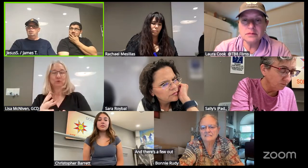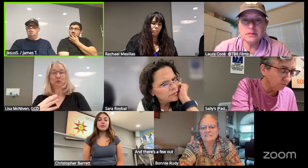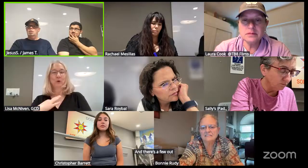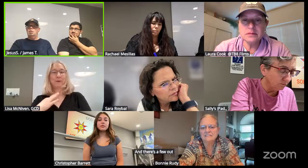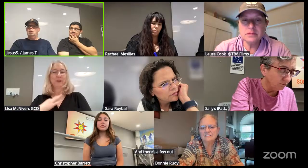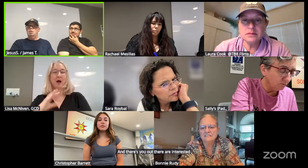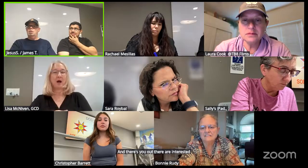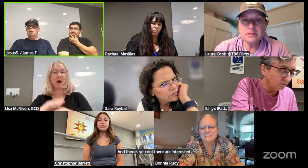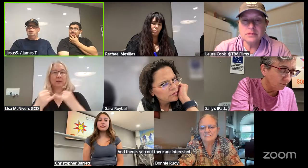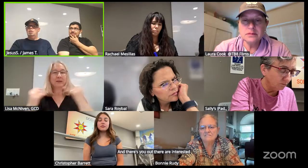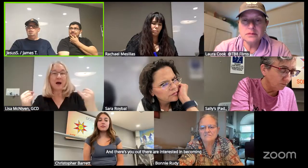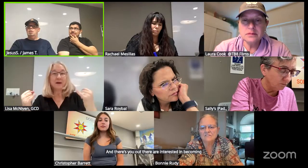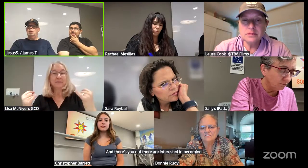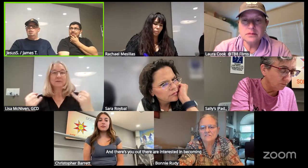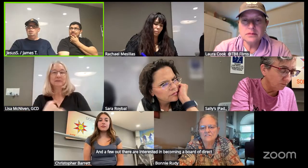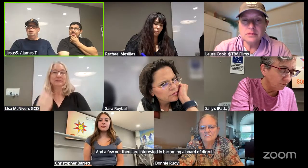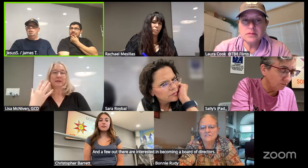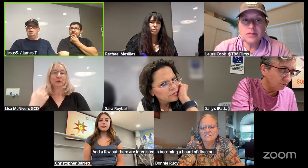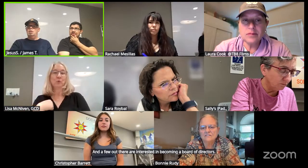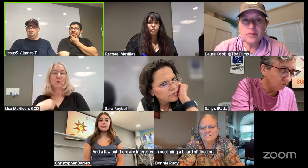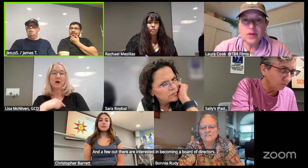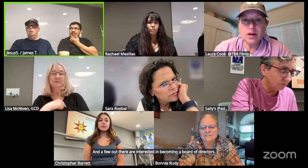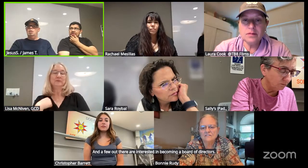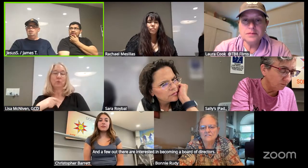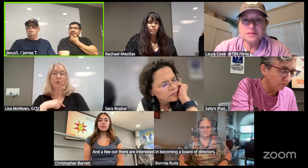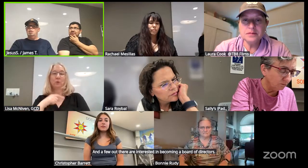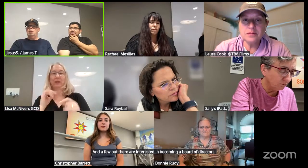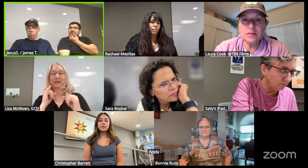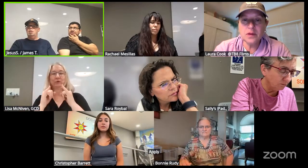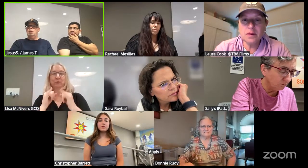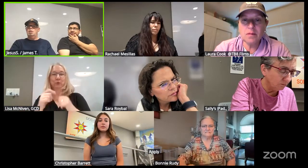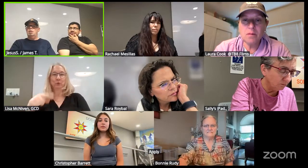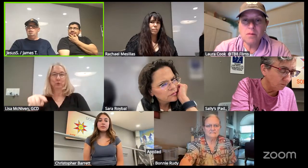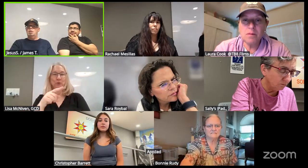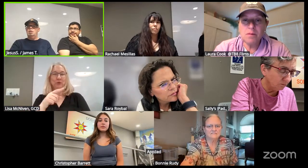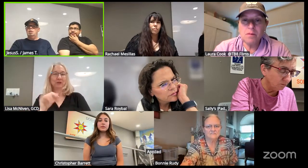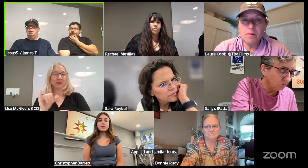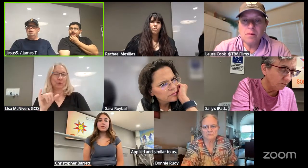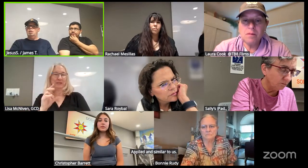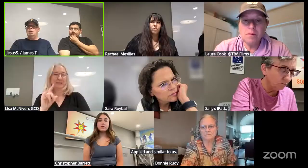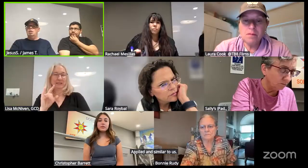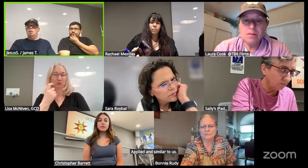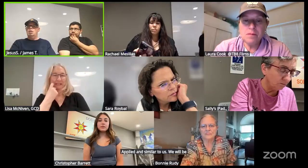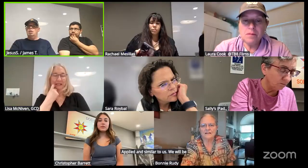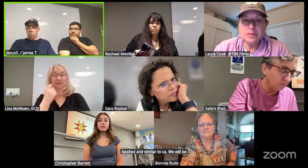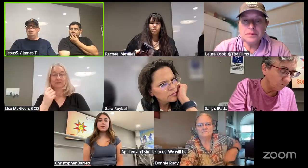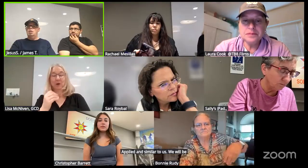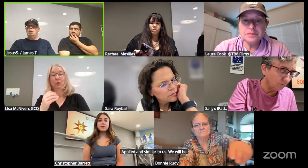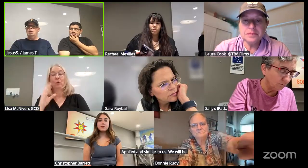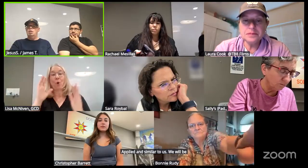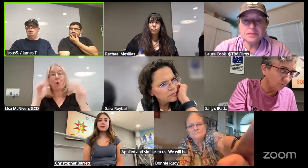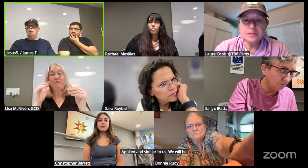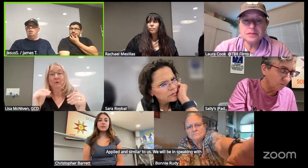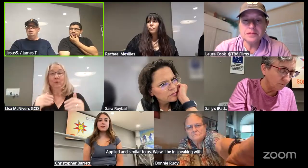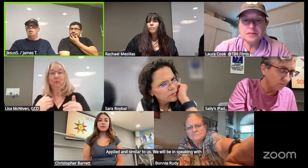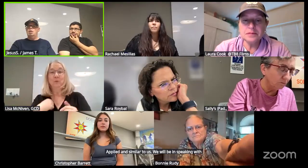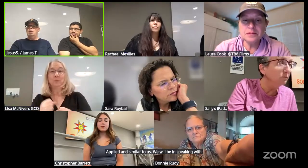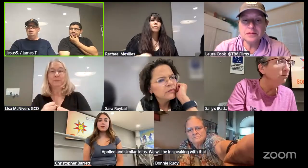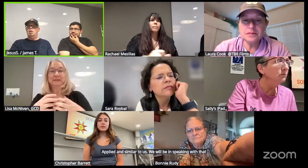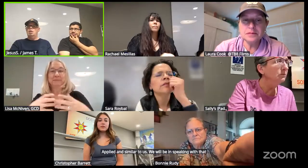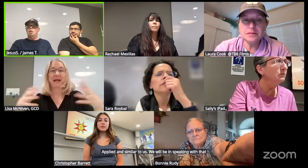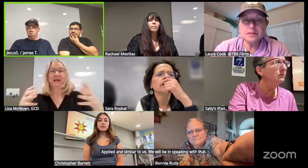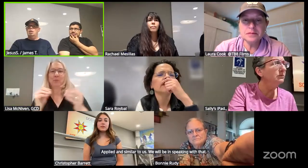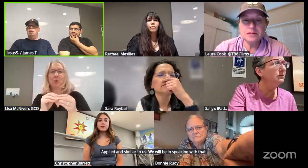in becoming a board of director, apply online and send it to us. We will be interviewing you